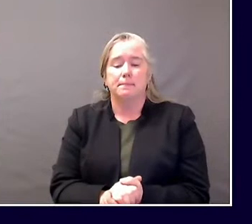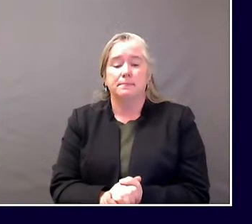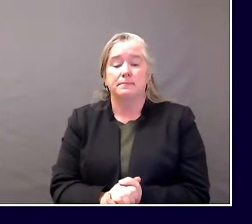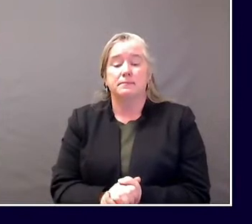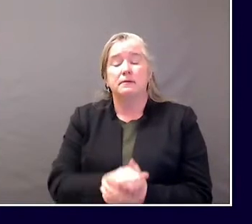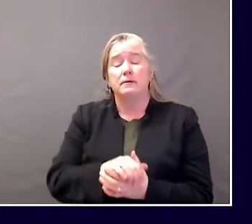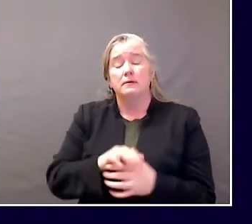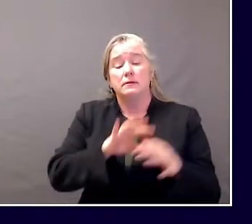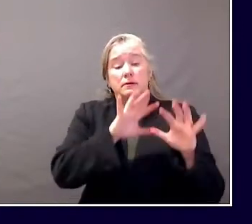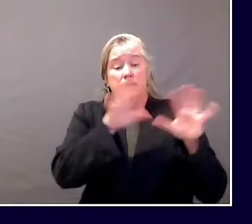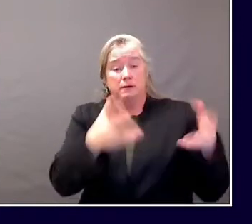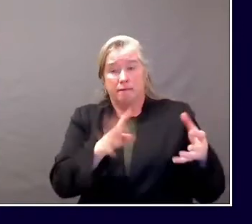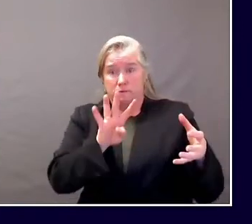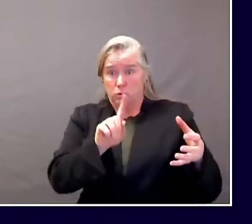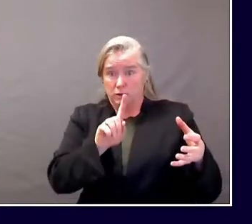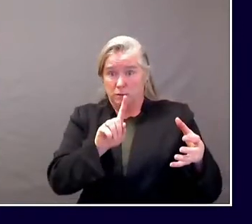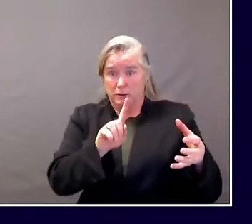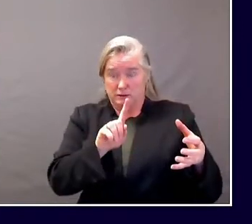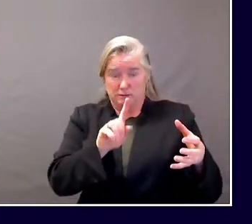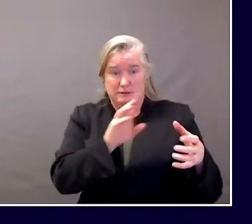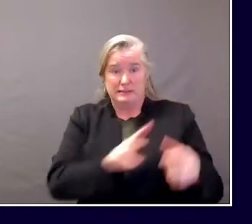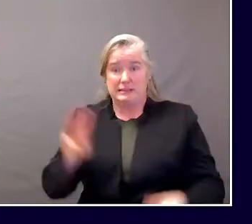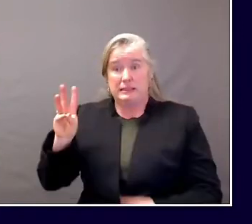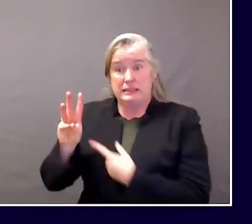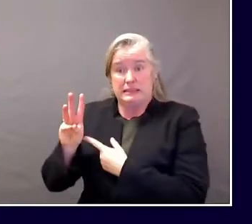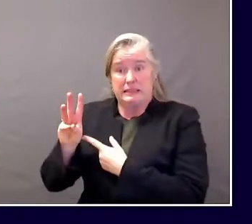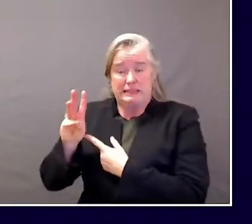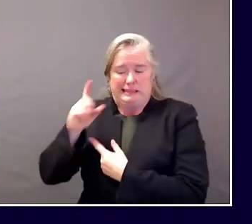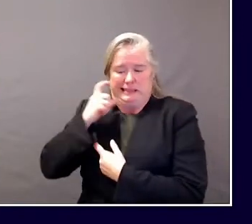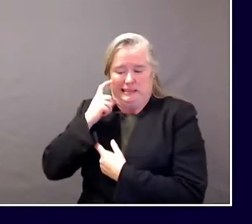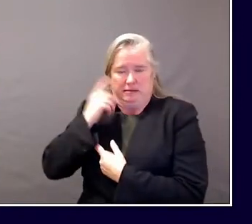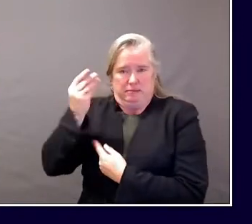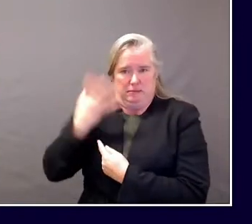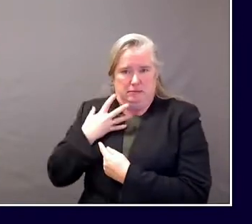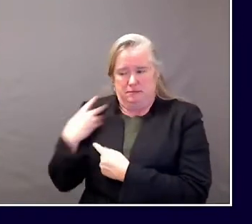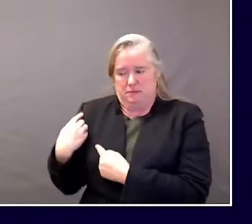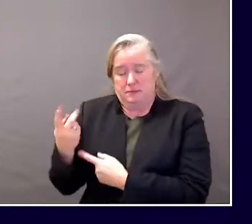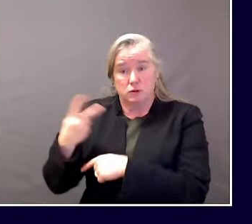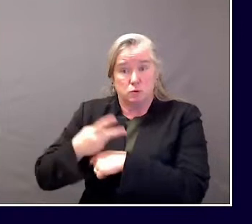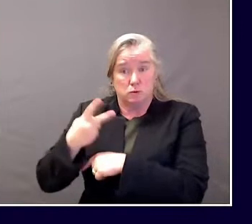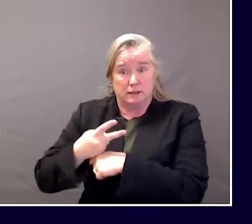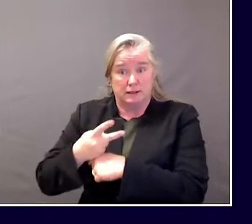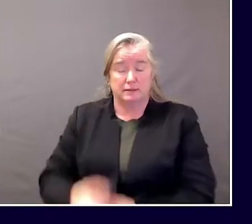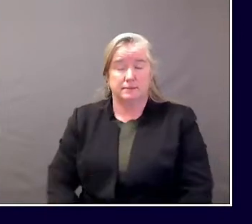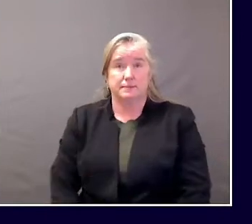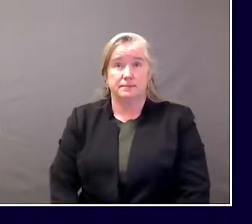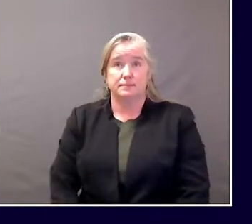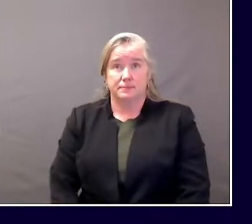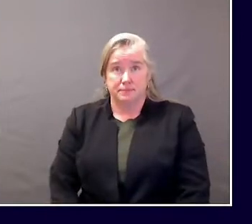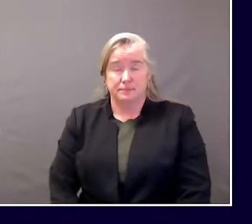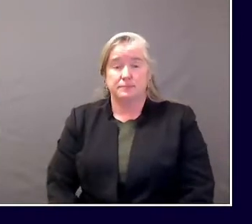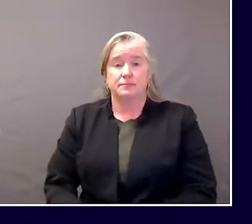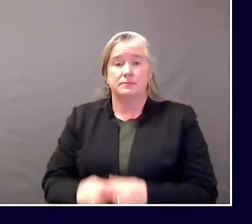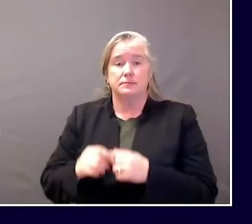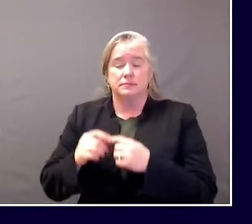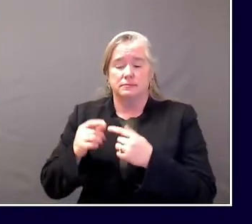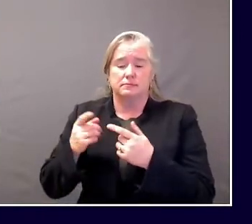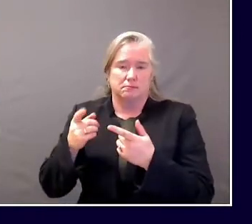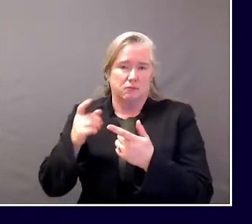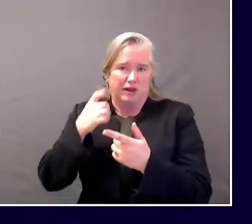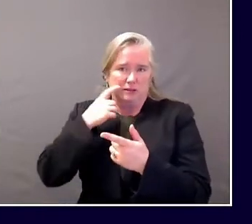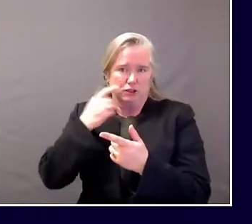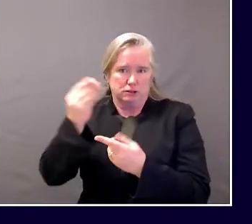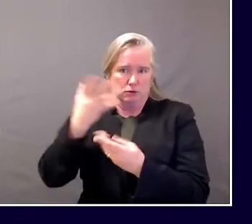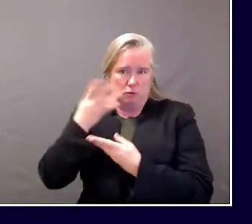41 deaths, 6 of those are deaths that were just recently reported to Maine CDC and have occurred since the last time